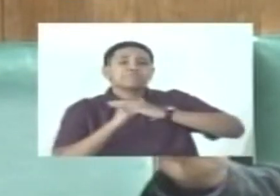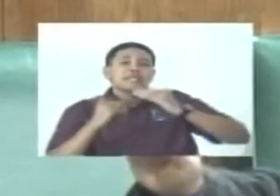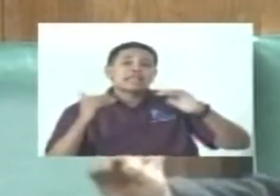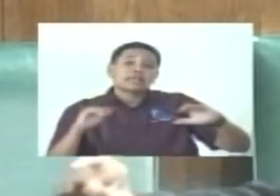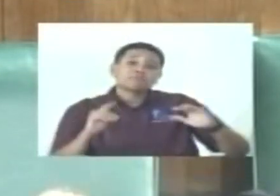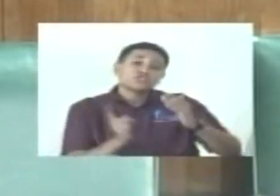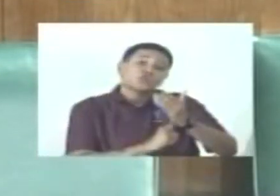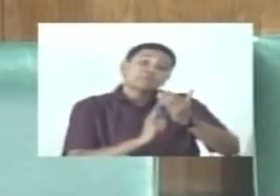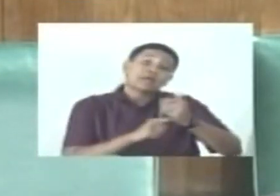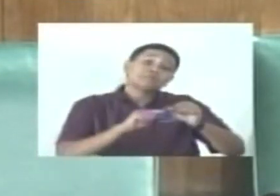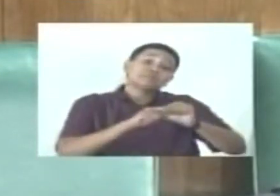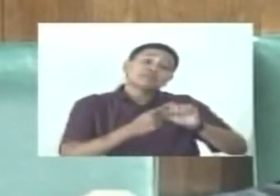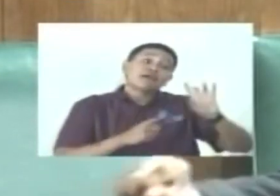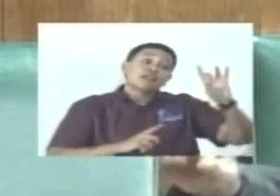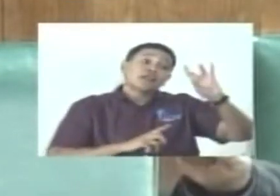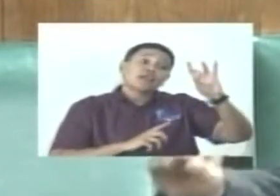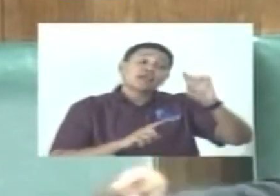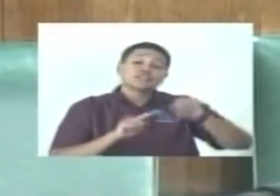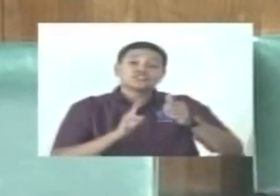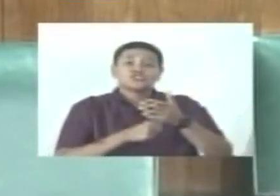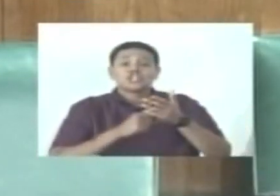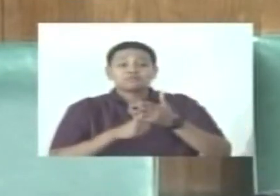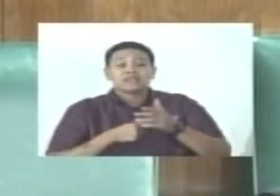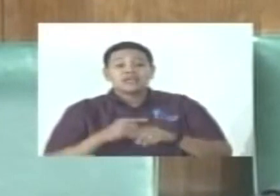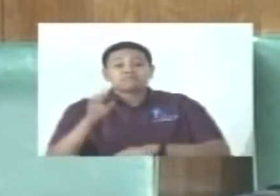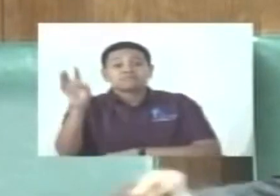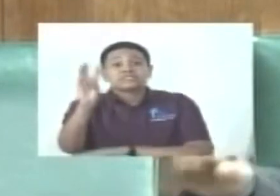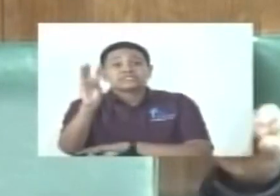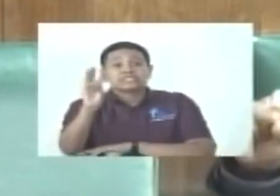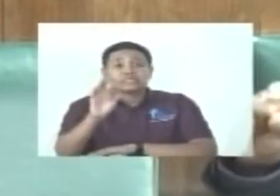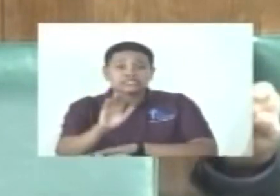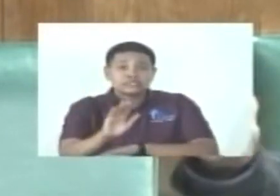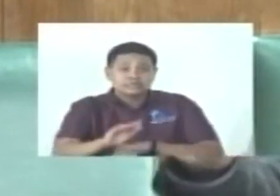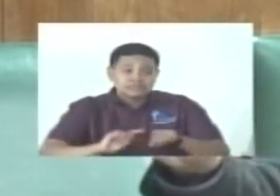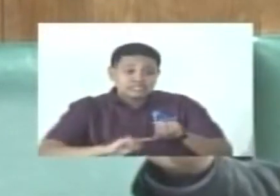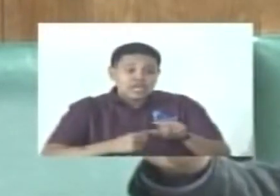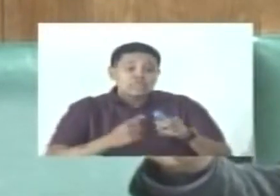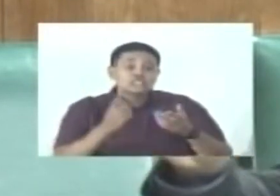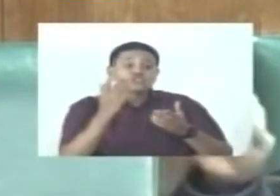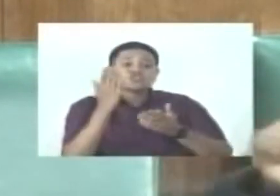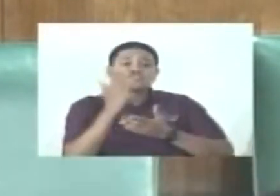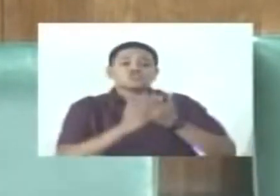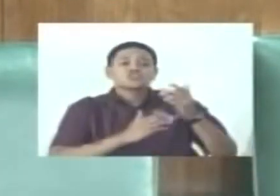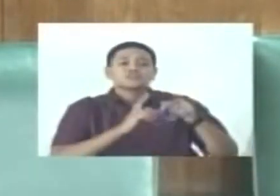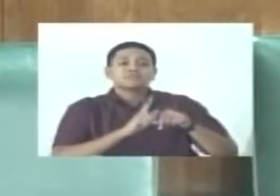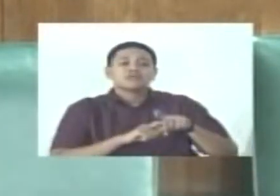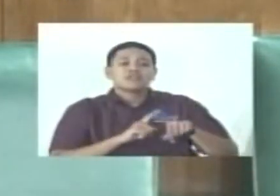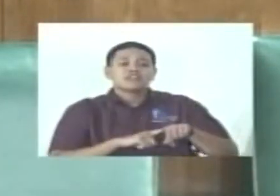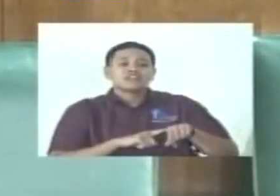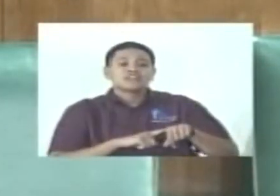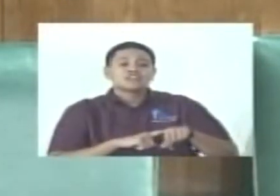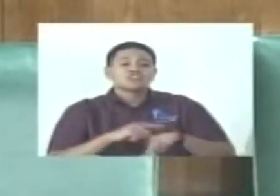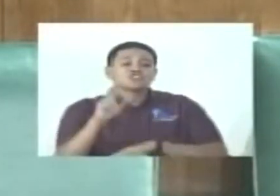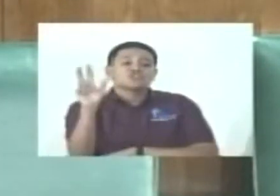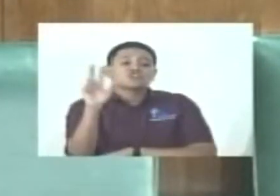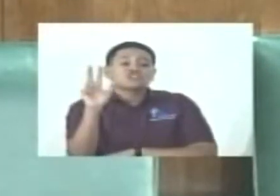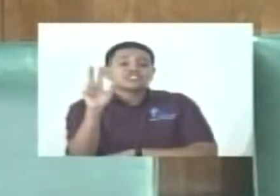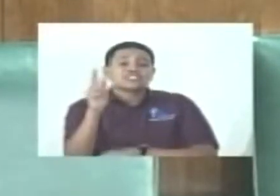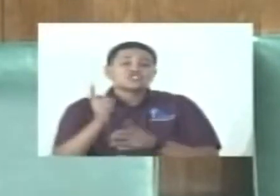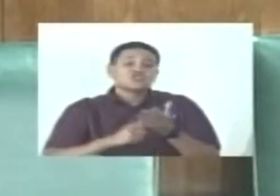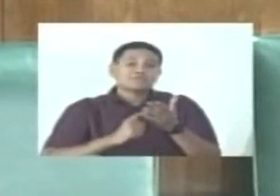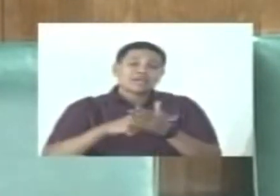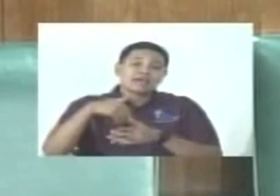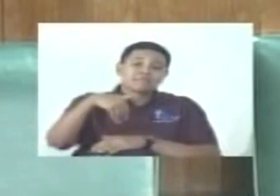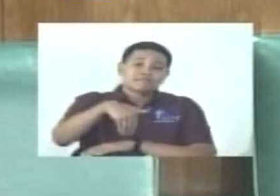sometimes starting at 8, sometime at 6 p.m., sometime at 9, and sometime at